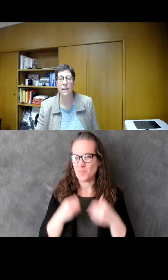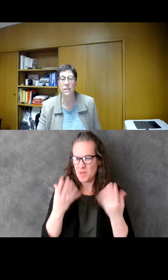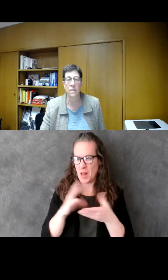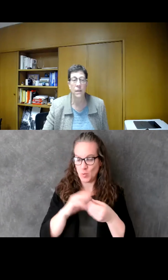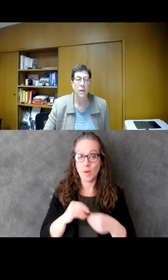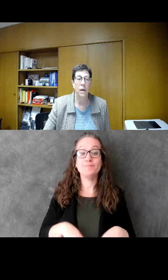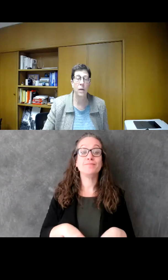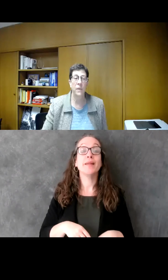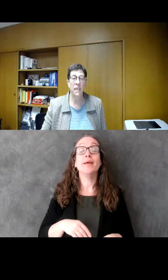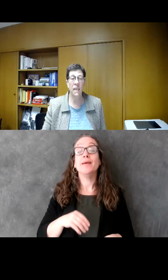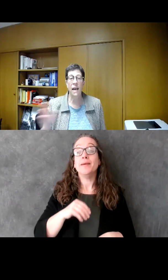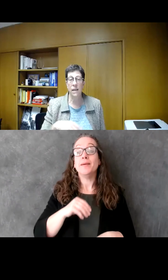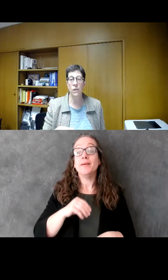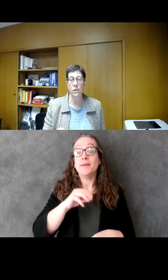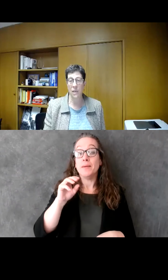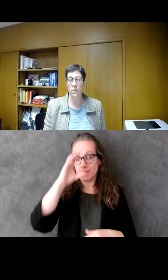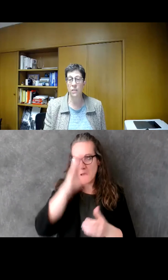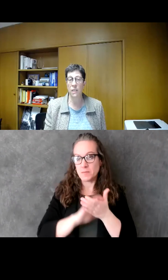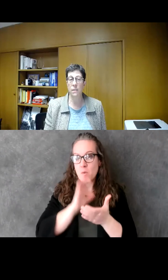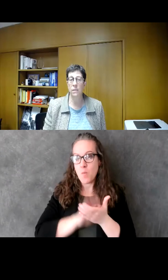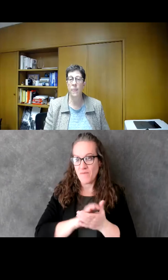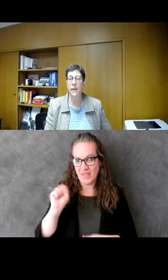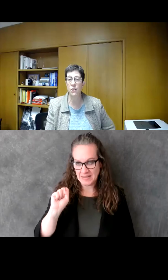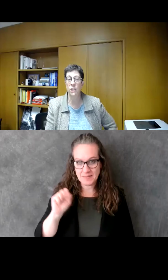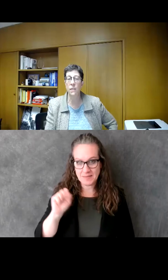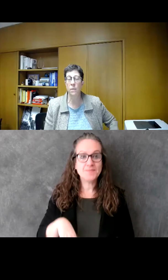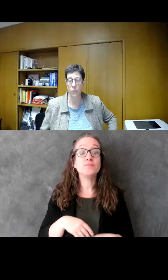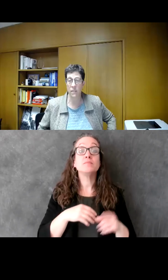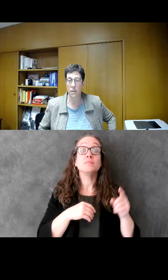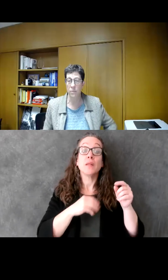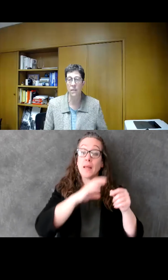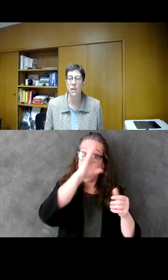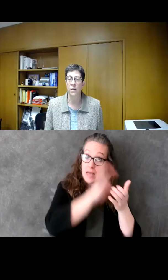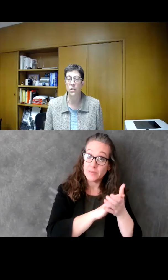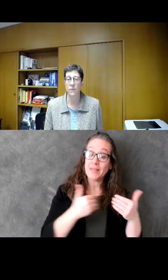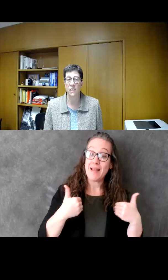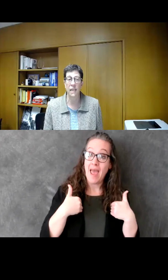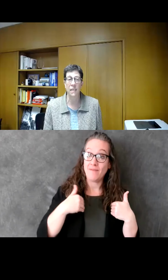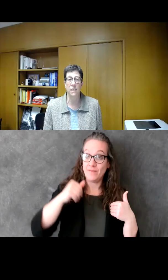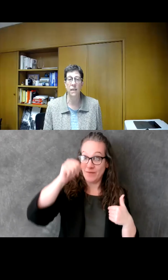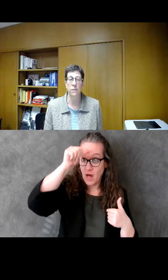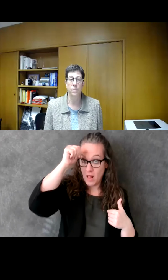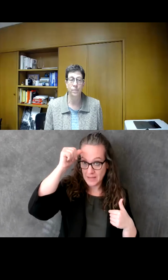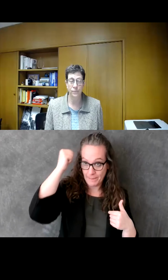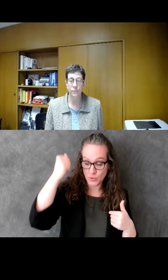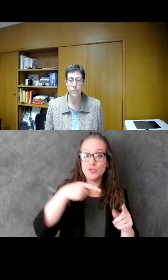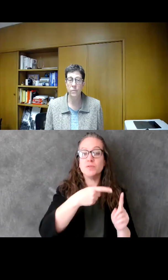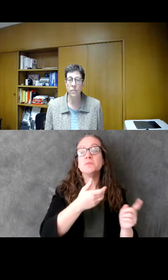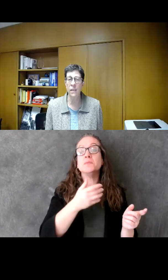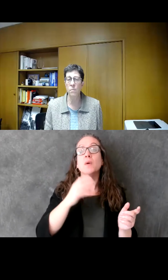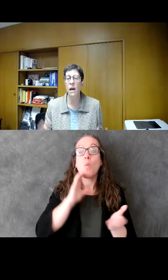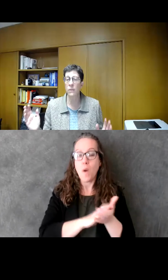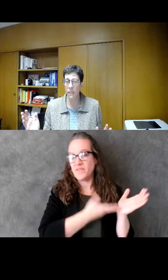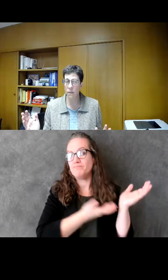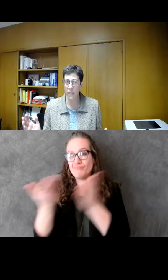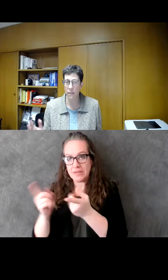Mrs. S. He has Alzheimer's disease, and she brings him to the doctor's office. He's 86.